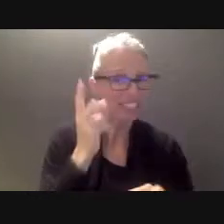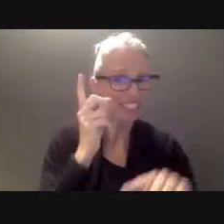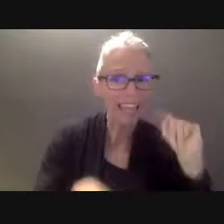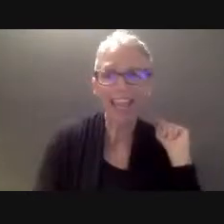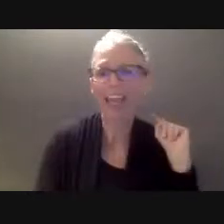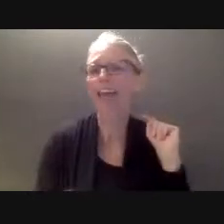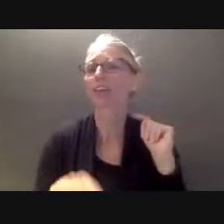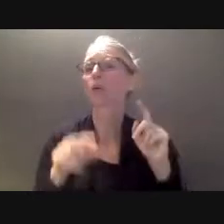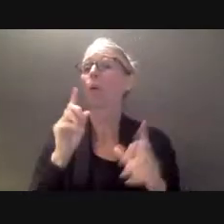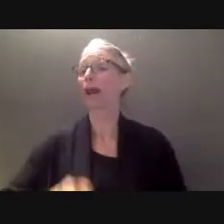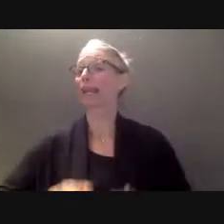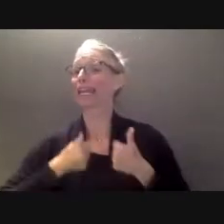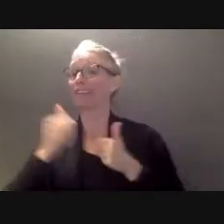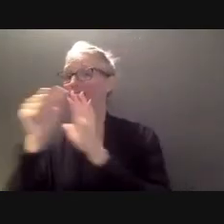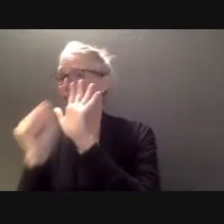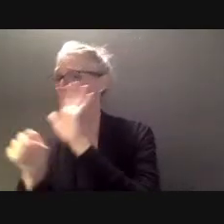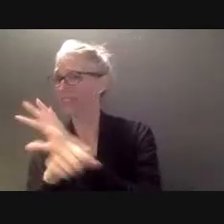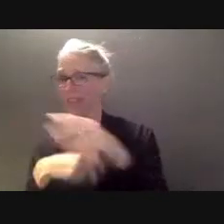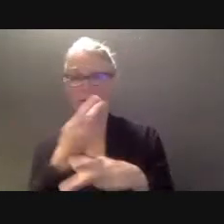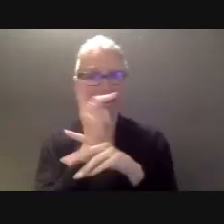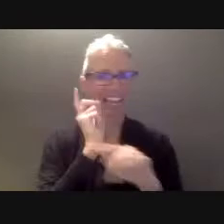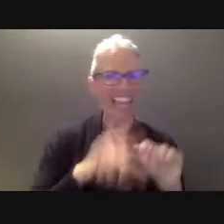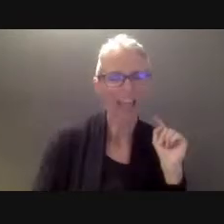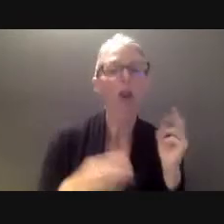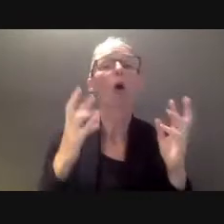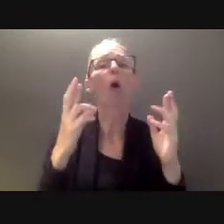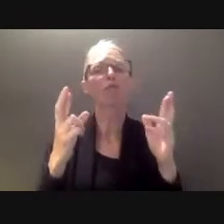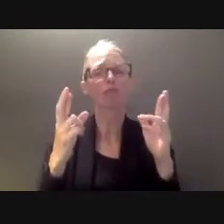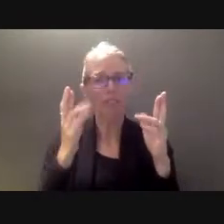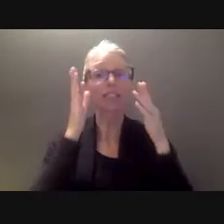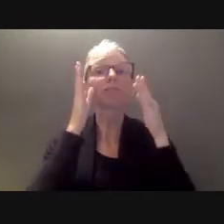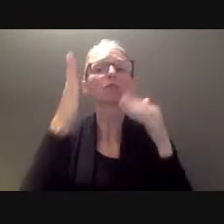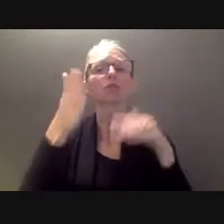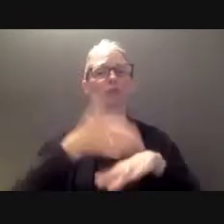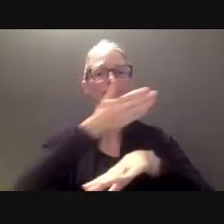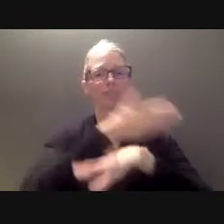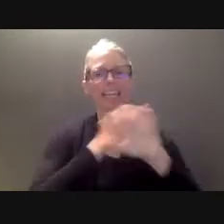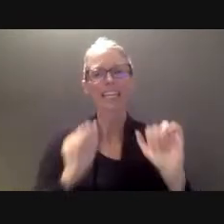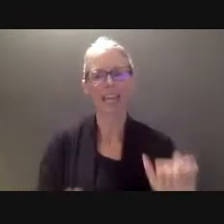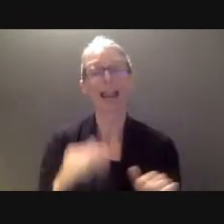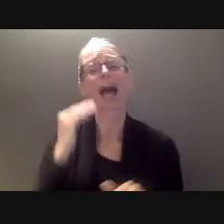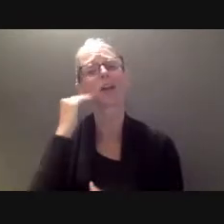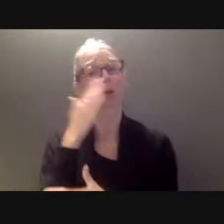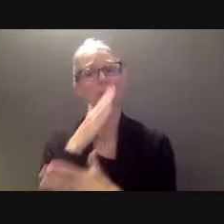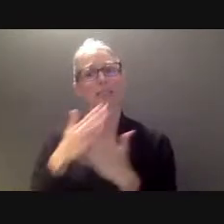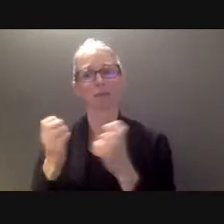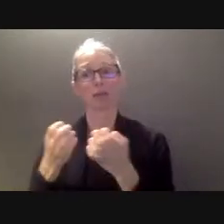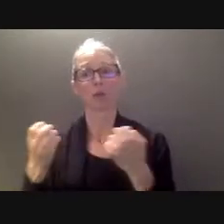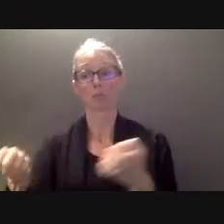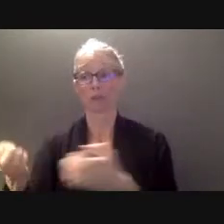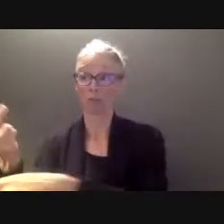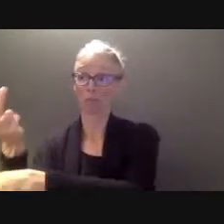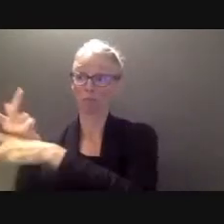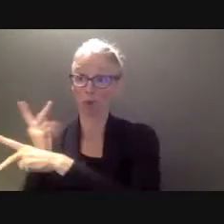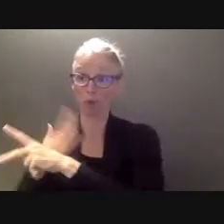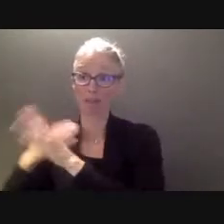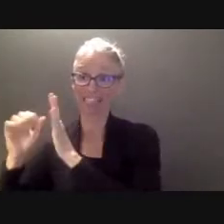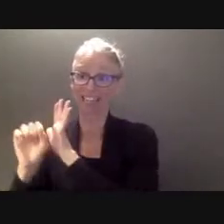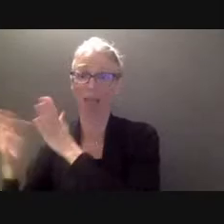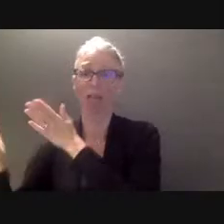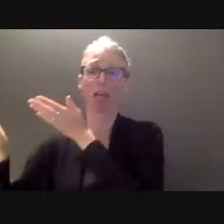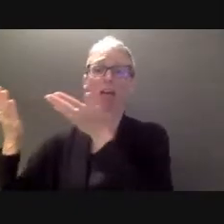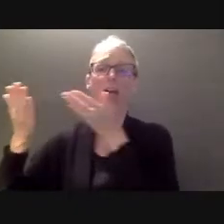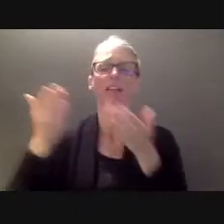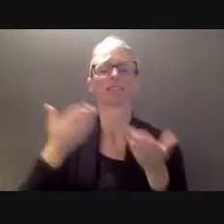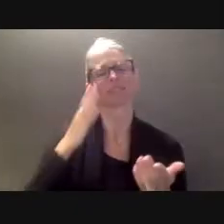you said, it's not, some of those equipment are not the easiest thing to bring with you. Right. Yeah, it was part